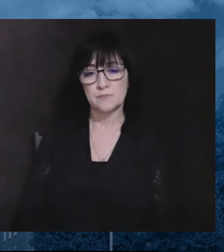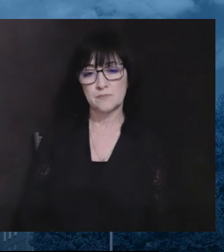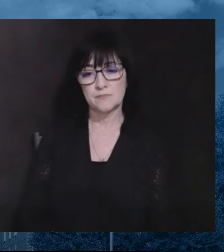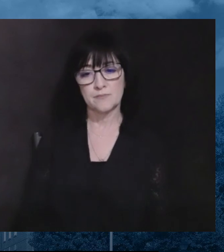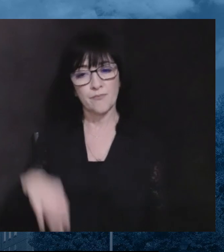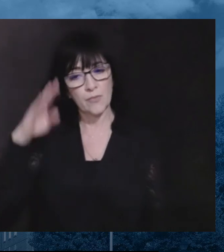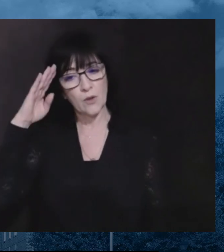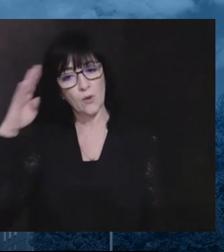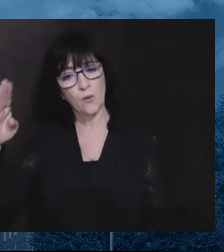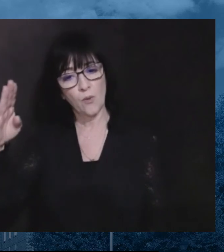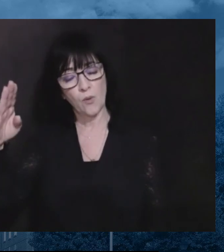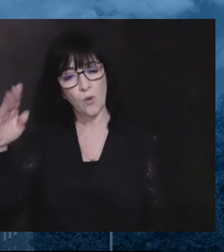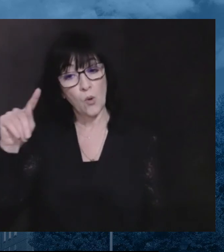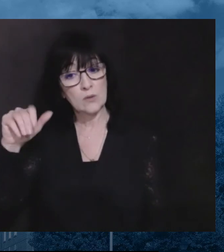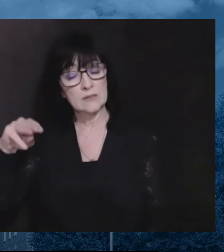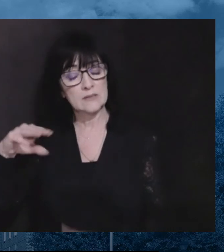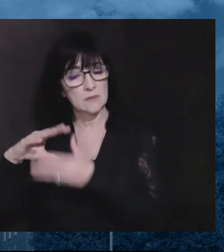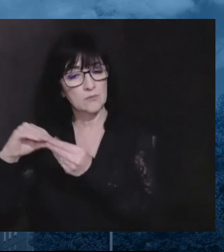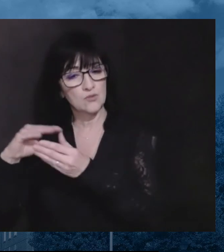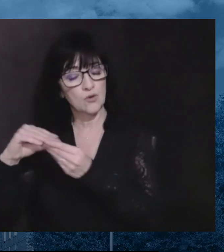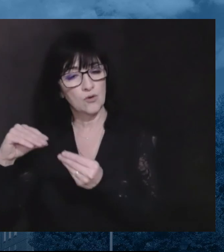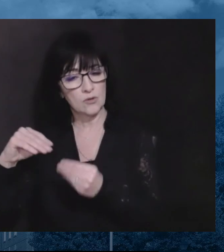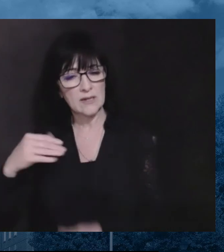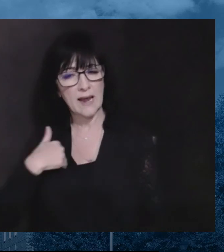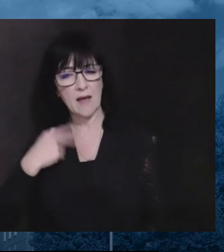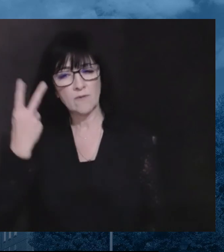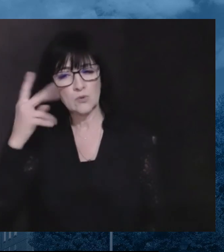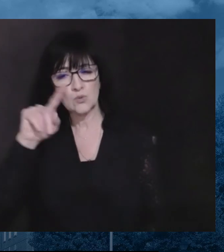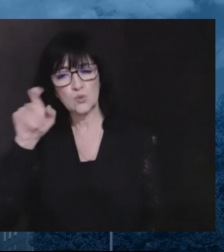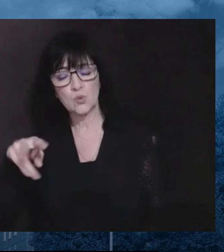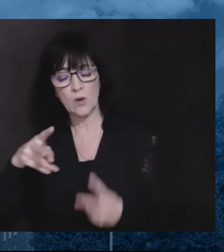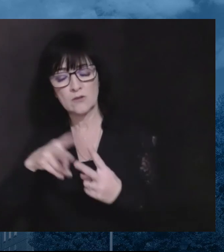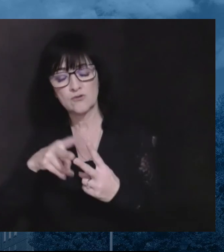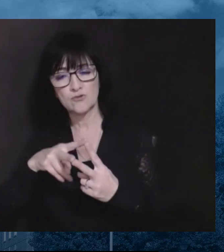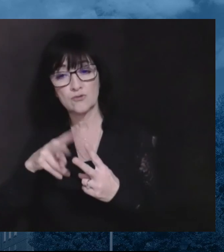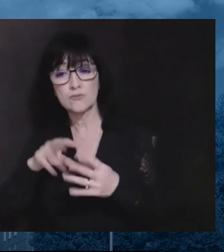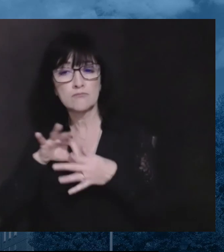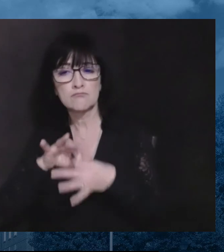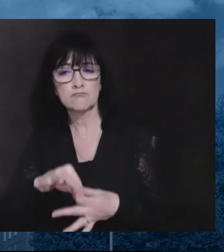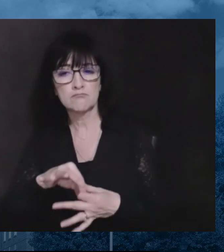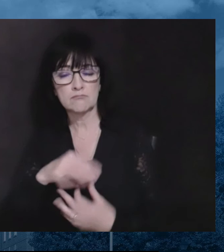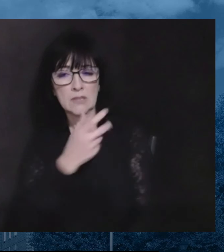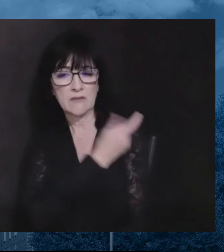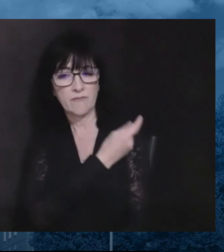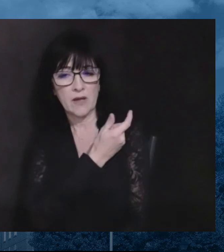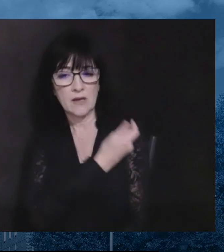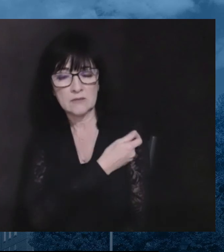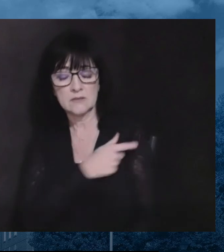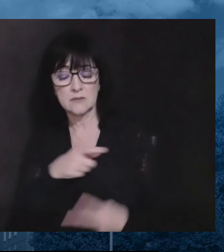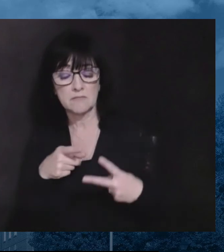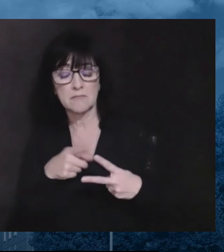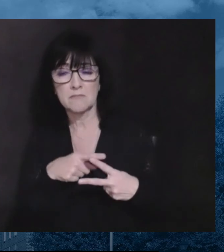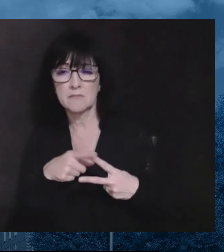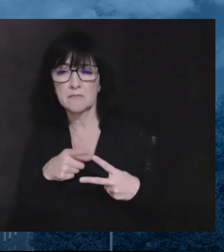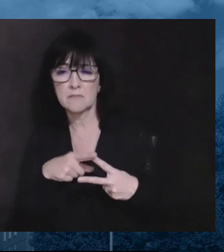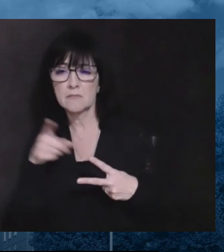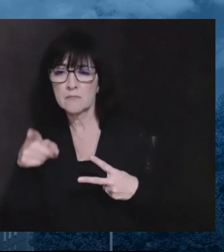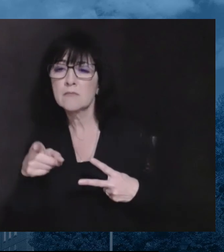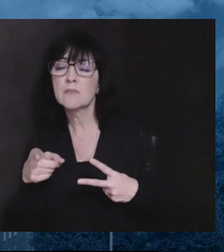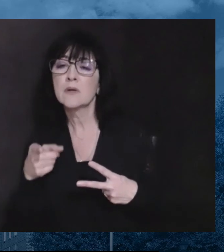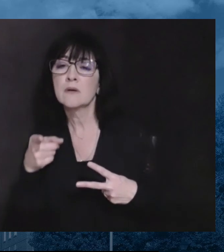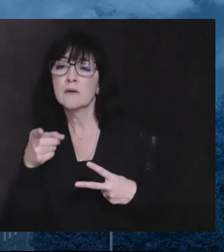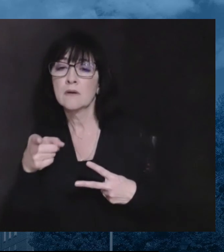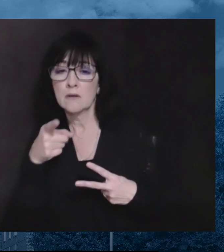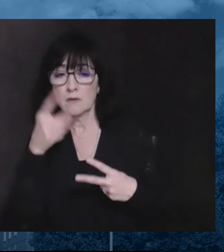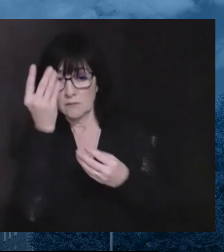Hello. So 2 questions on vaccines. Just first, how much advance notice is the state given just